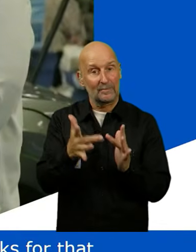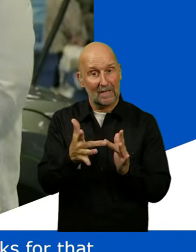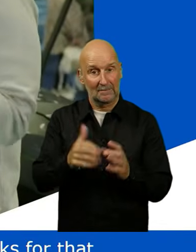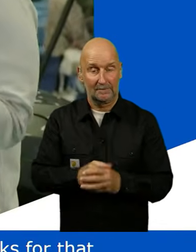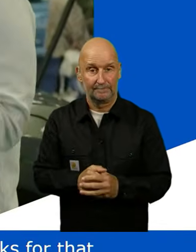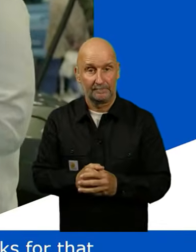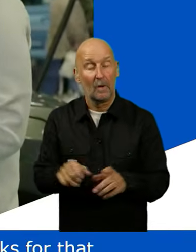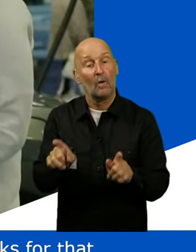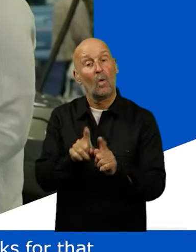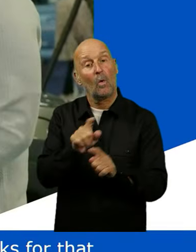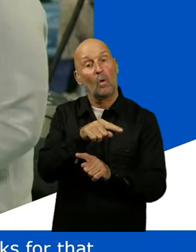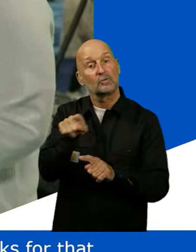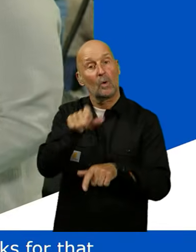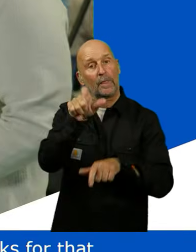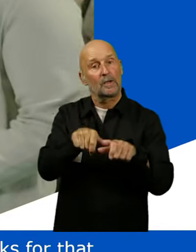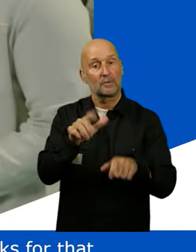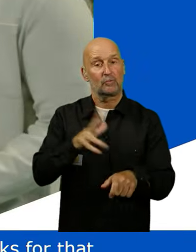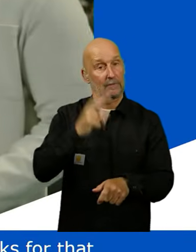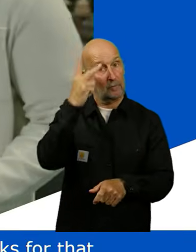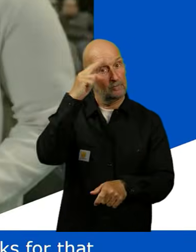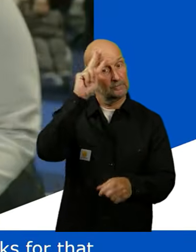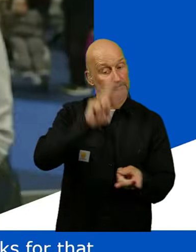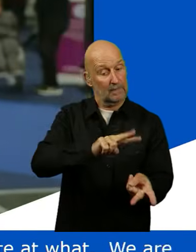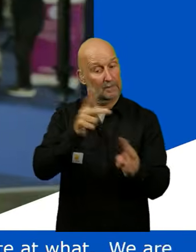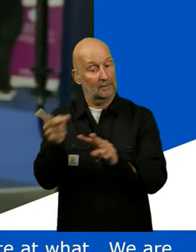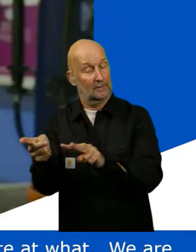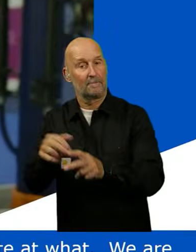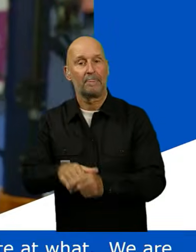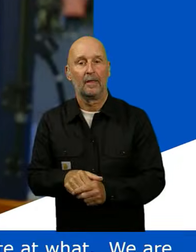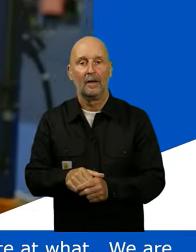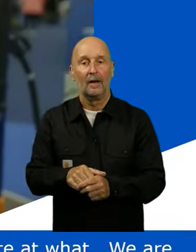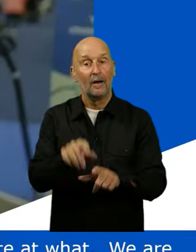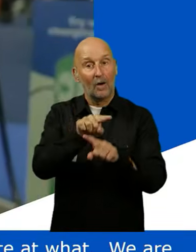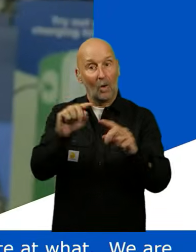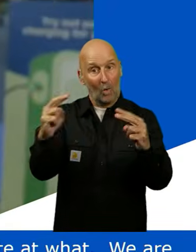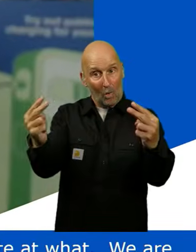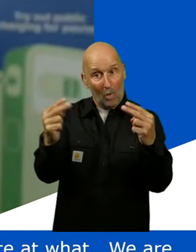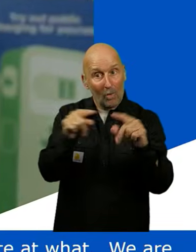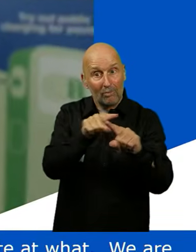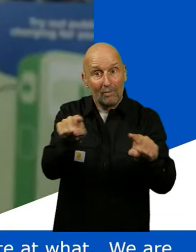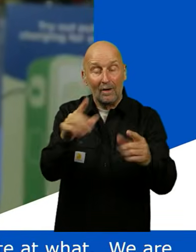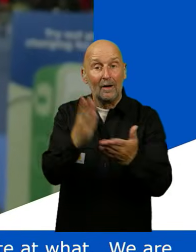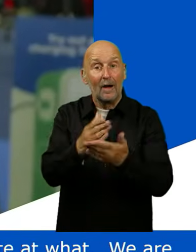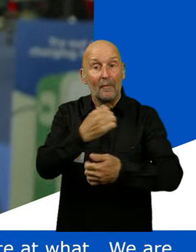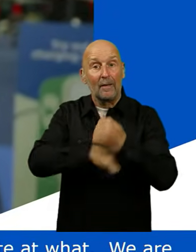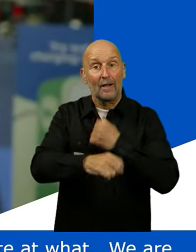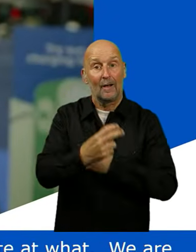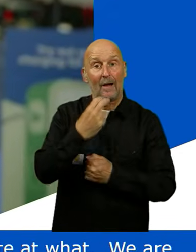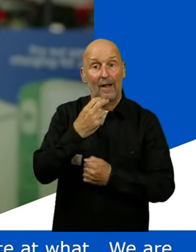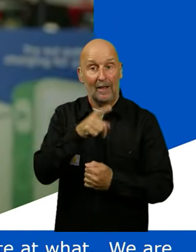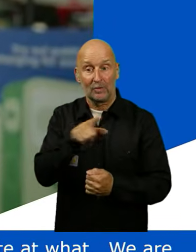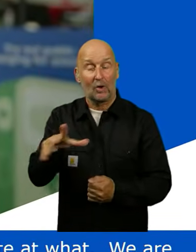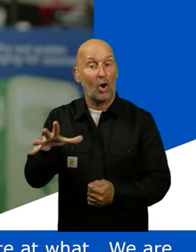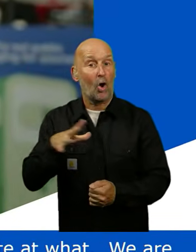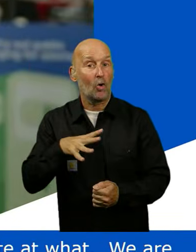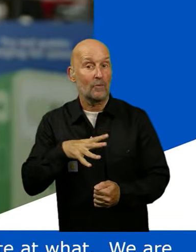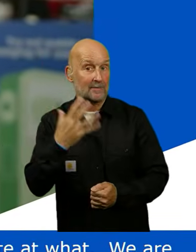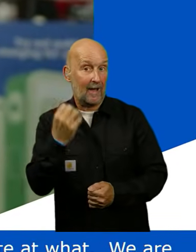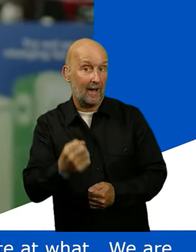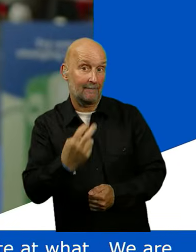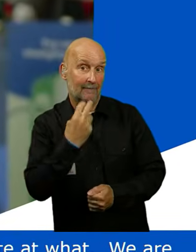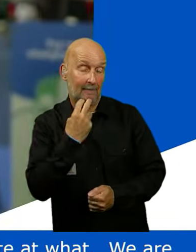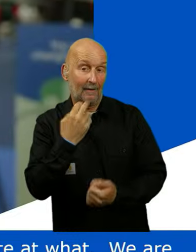support our customers through that transition. So for our customers at home, if you're wanting to go electric or if you're already in an electric